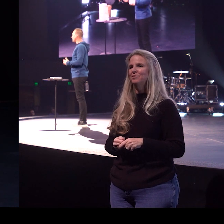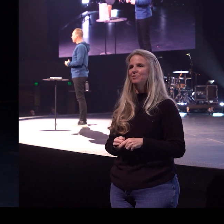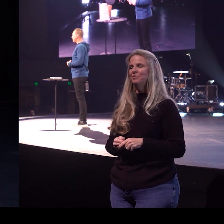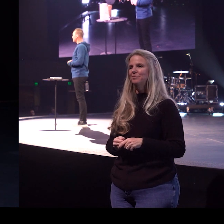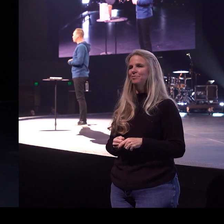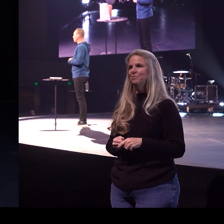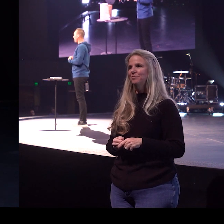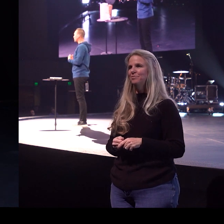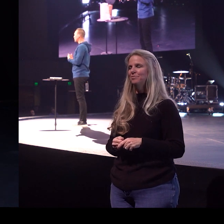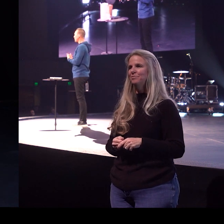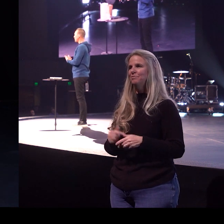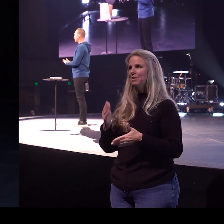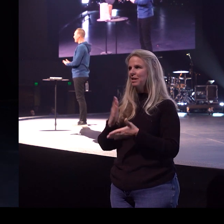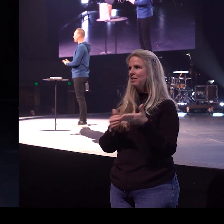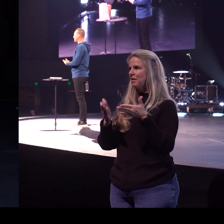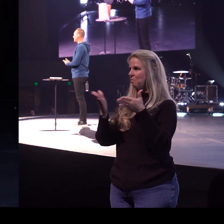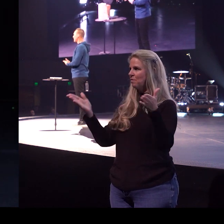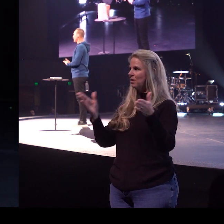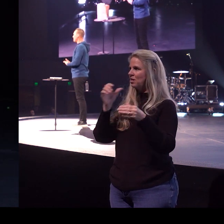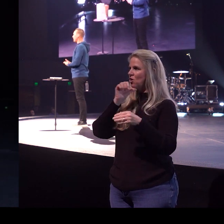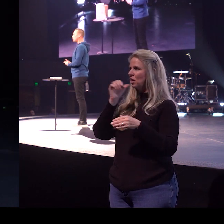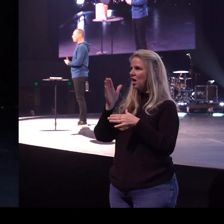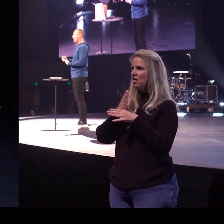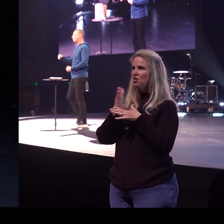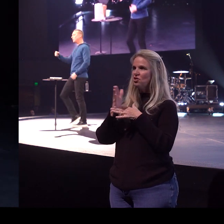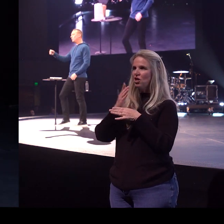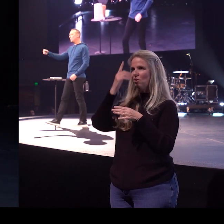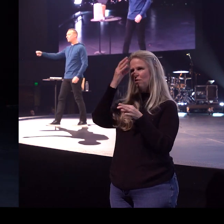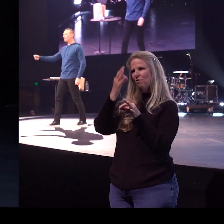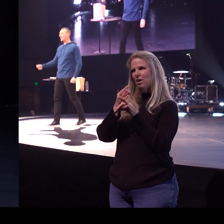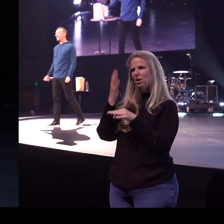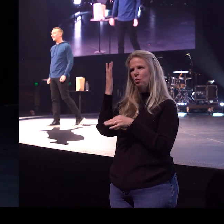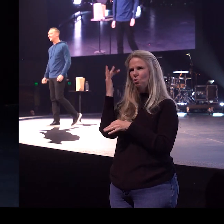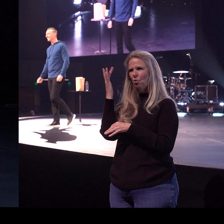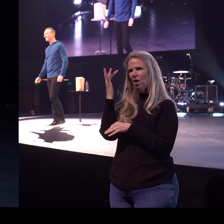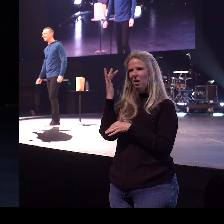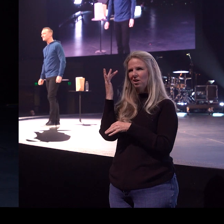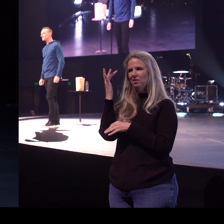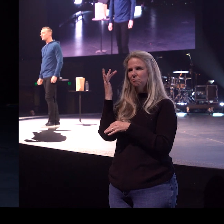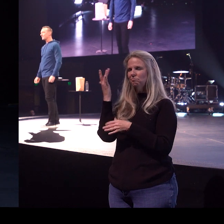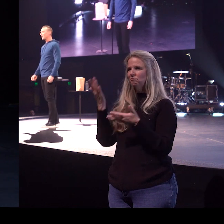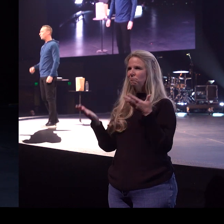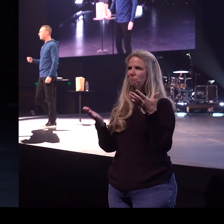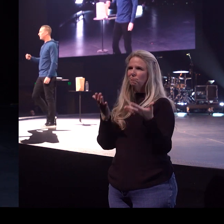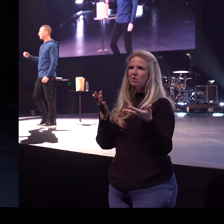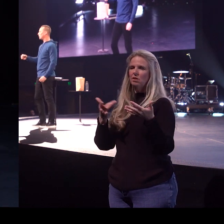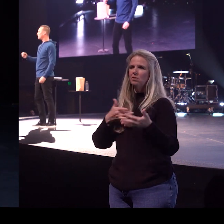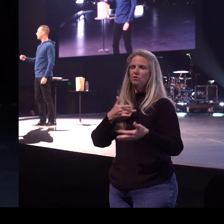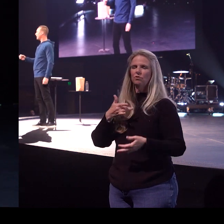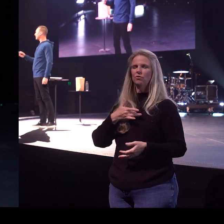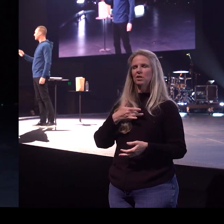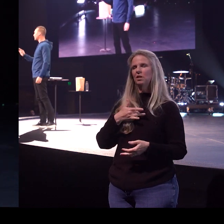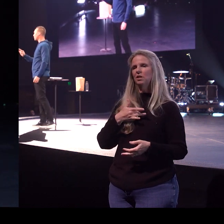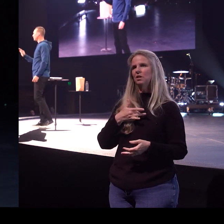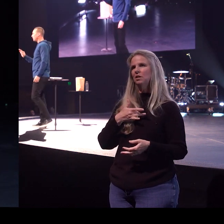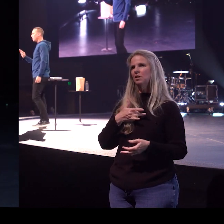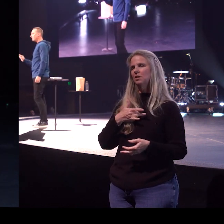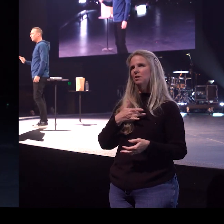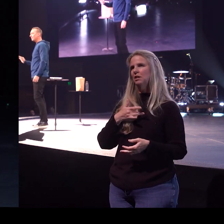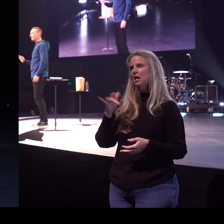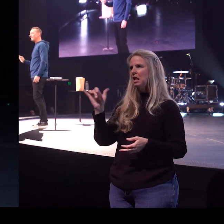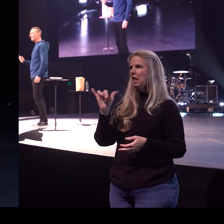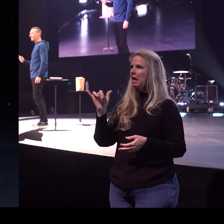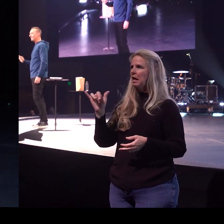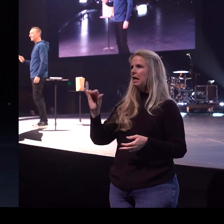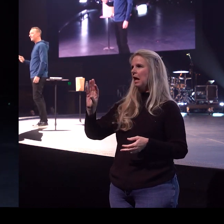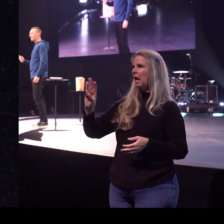And yet some of us, we're not sharing our faith because you know what we feel like? We feel a little bit like a sixth grader in our